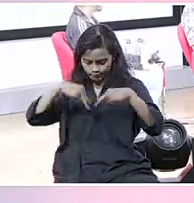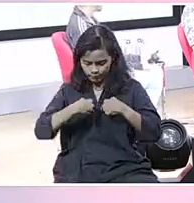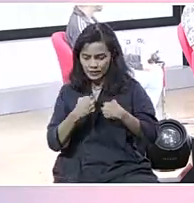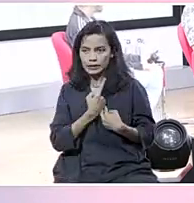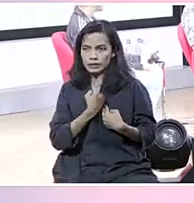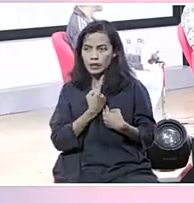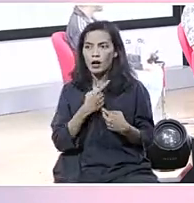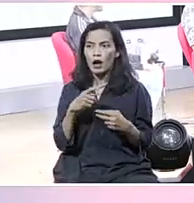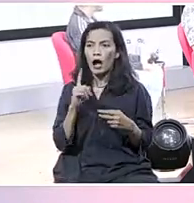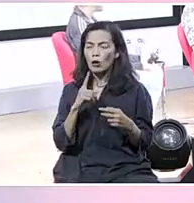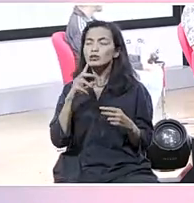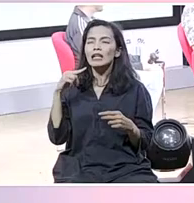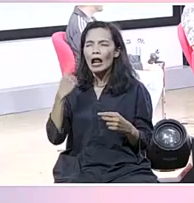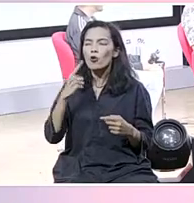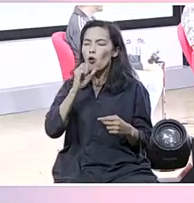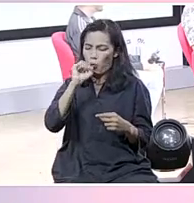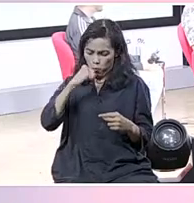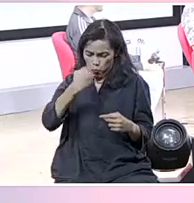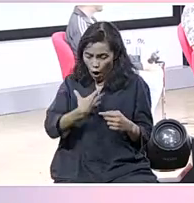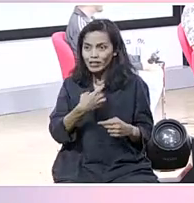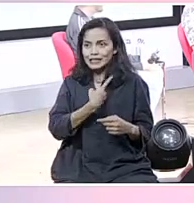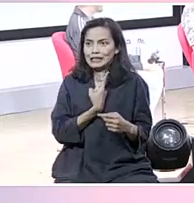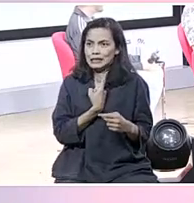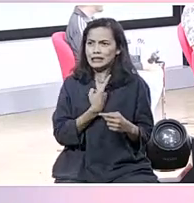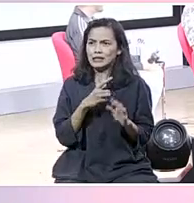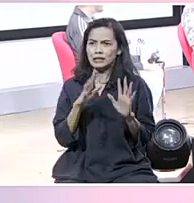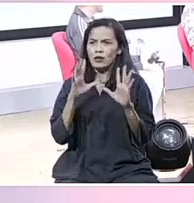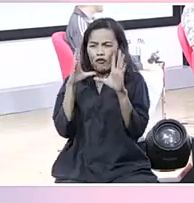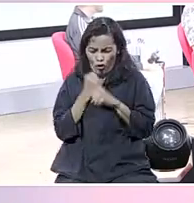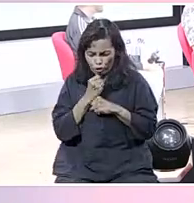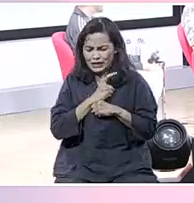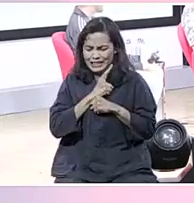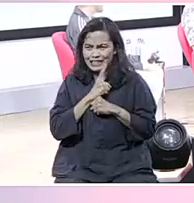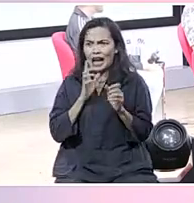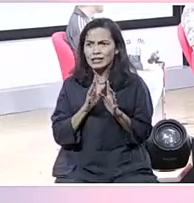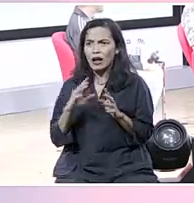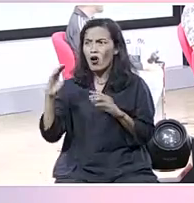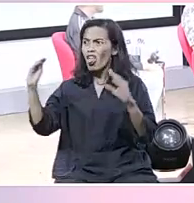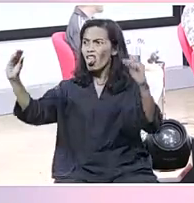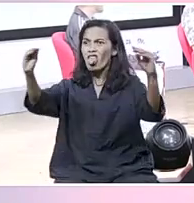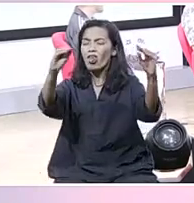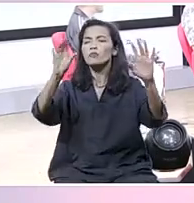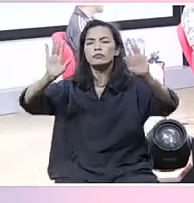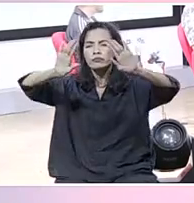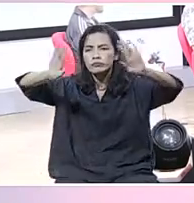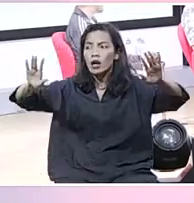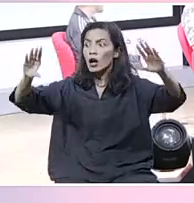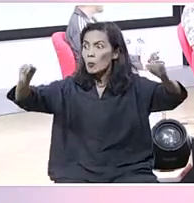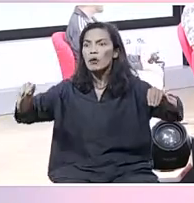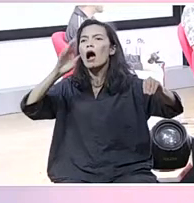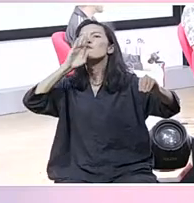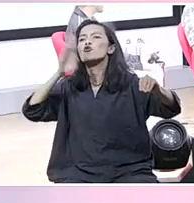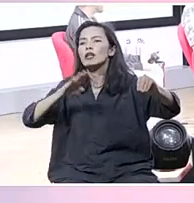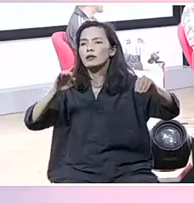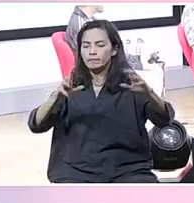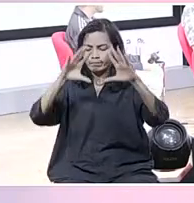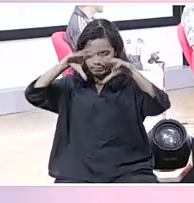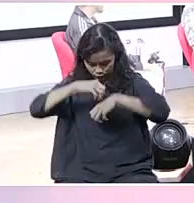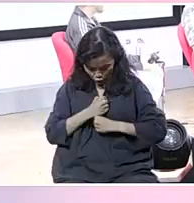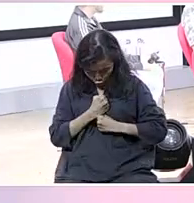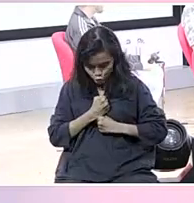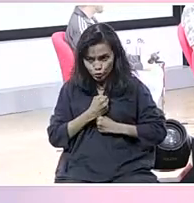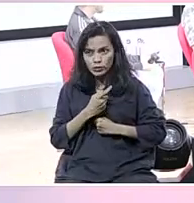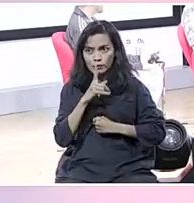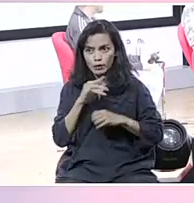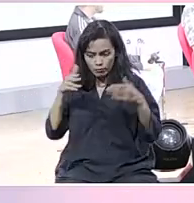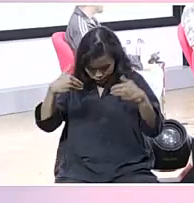pay attention to what other people are saying, things like that, because it can be hard, especially because you're so young. But I